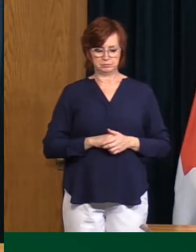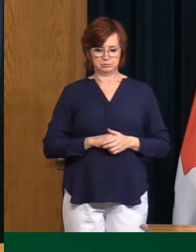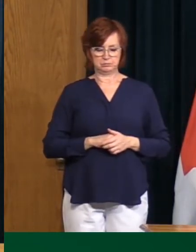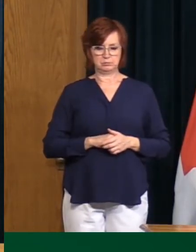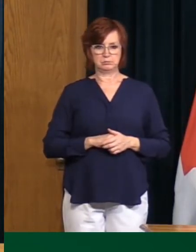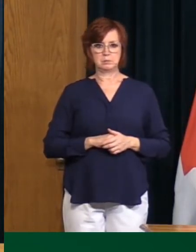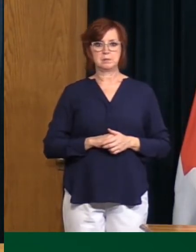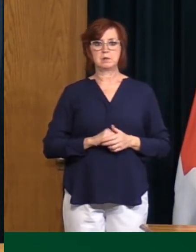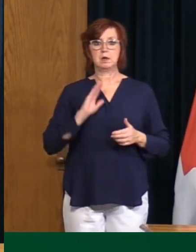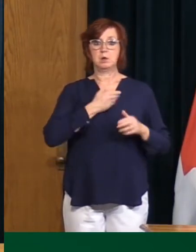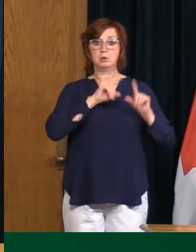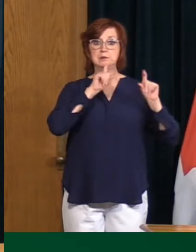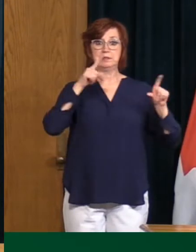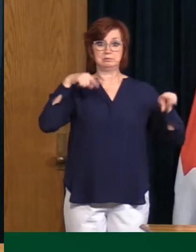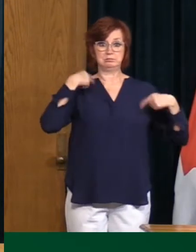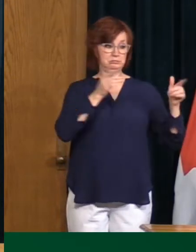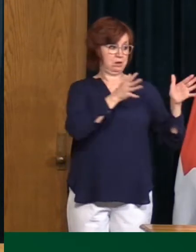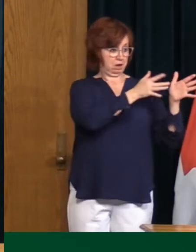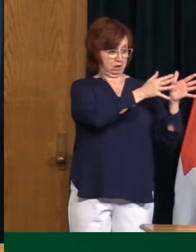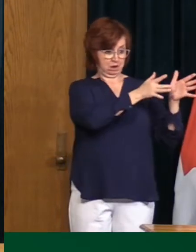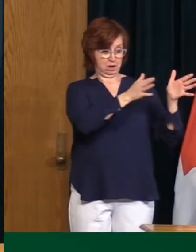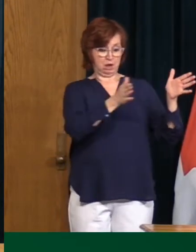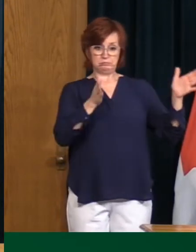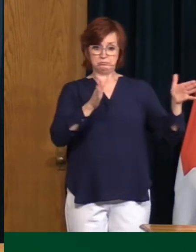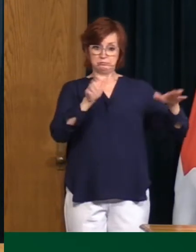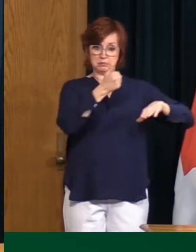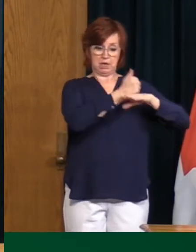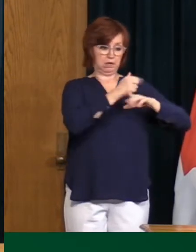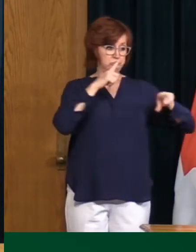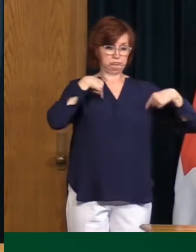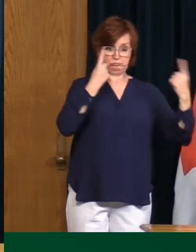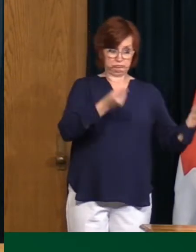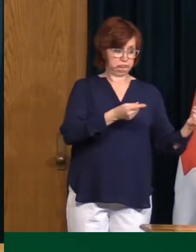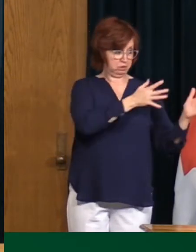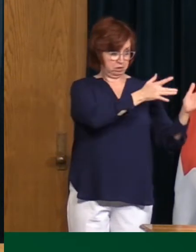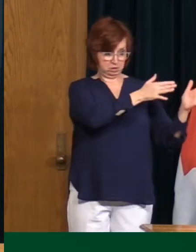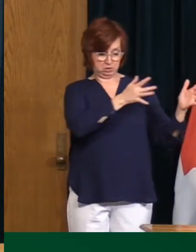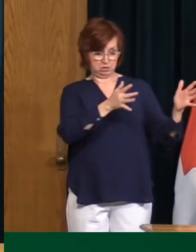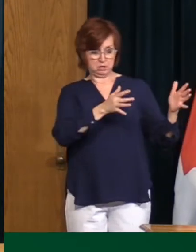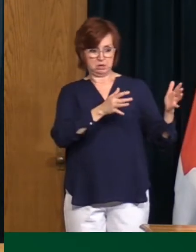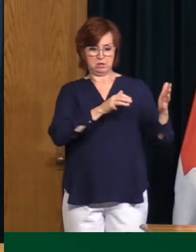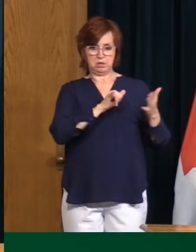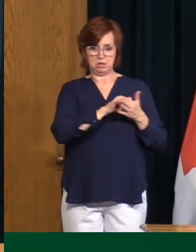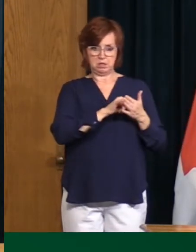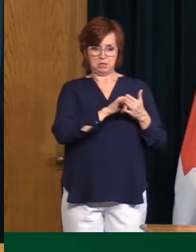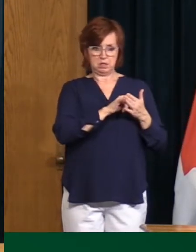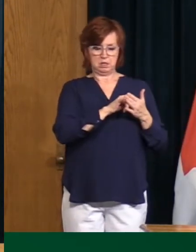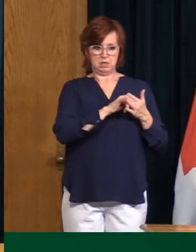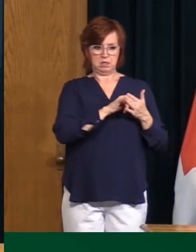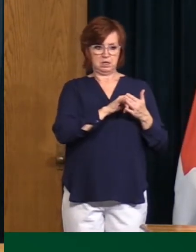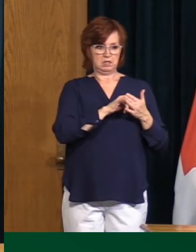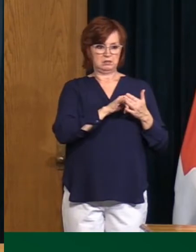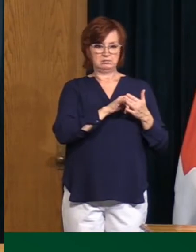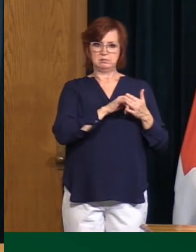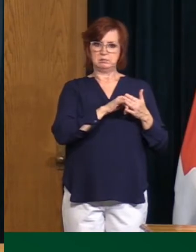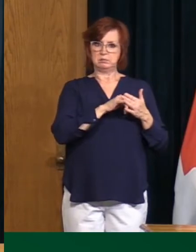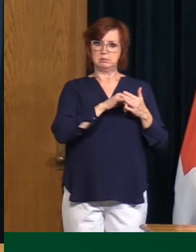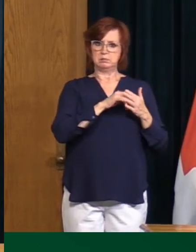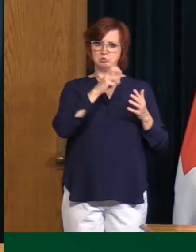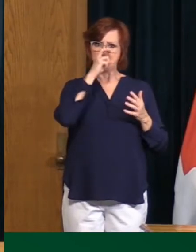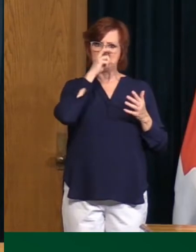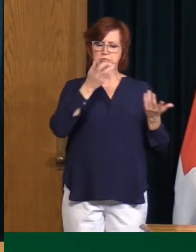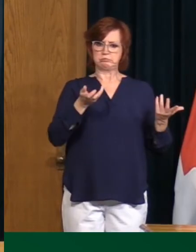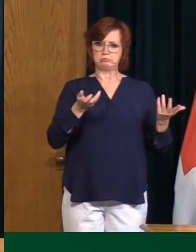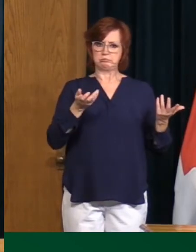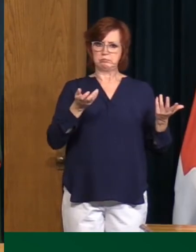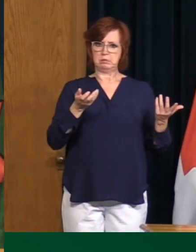place and I would say have served us very well as a province, have those testing criteria already restricted people from coming in to test? And I'm not sure